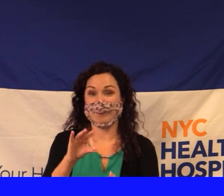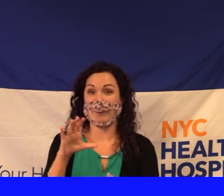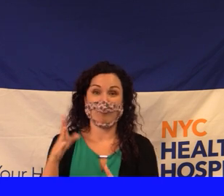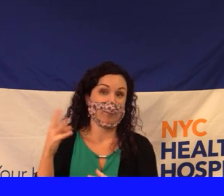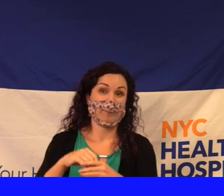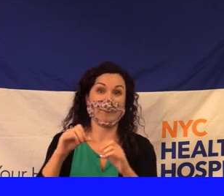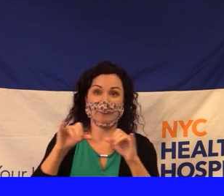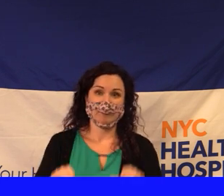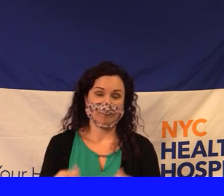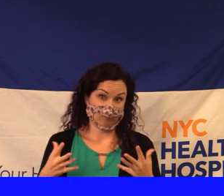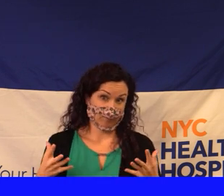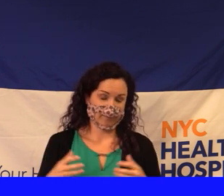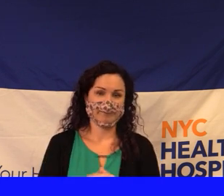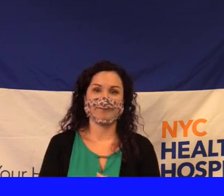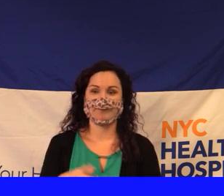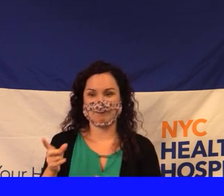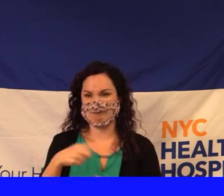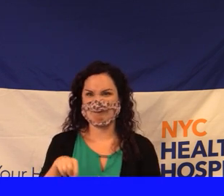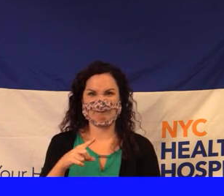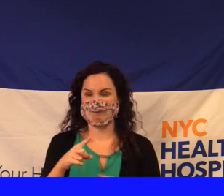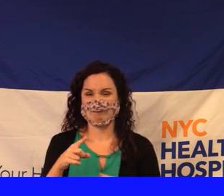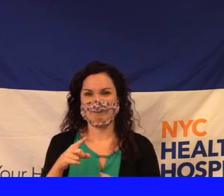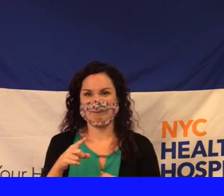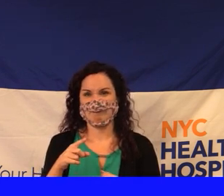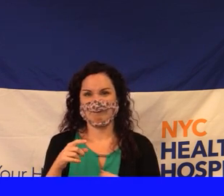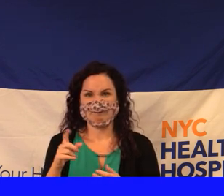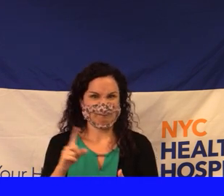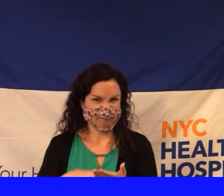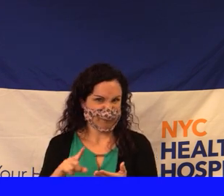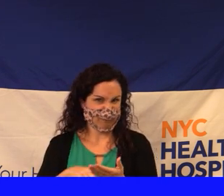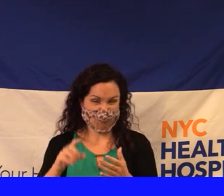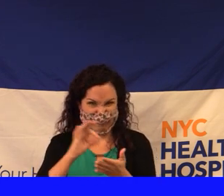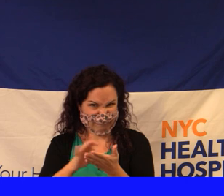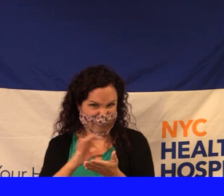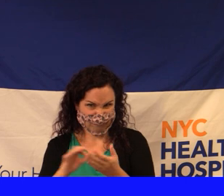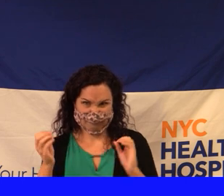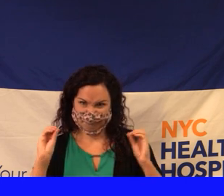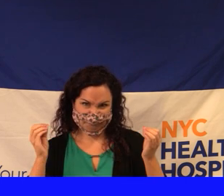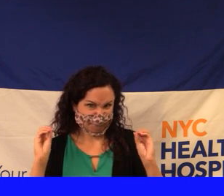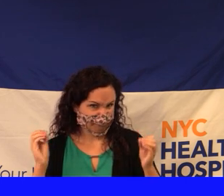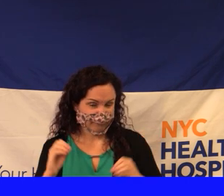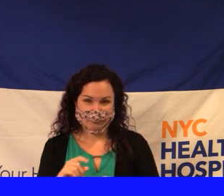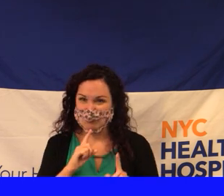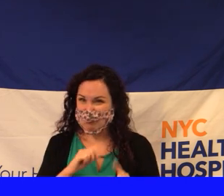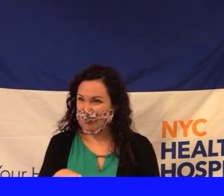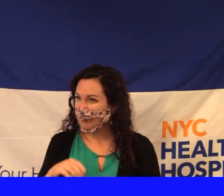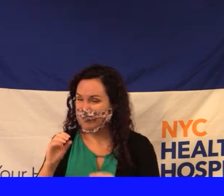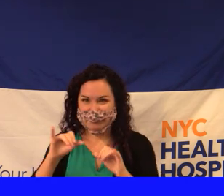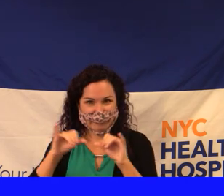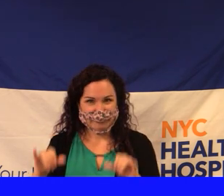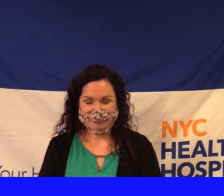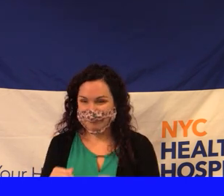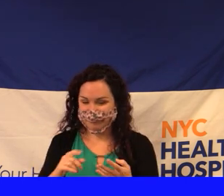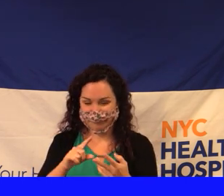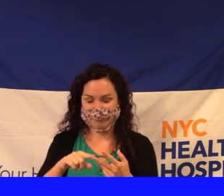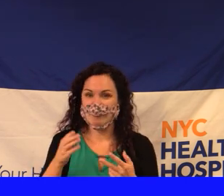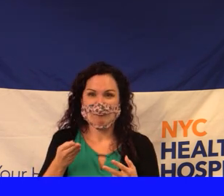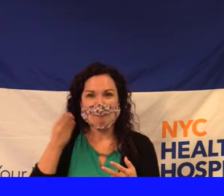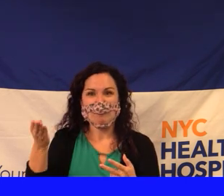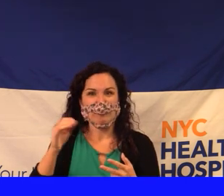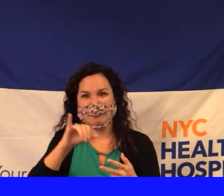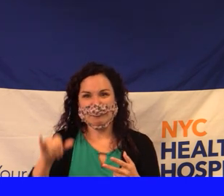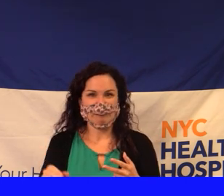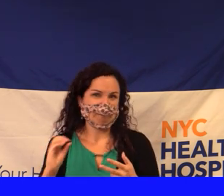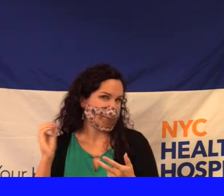system, and they are not interfaced to any inventory management system, any ordering system, or any billing system.